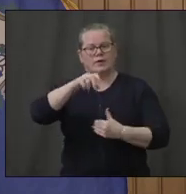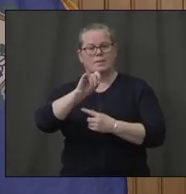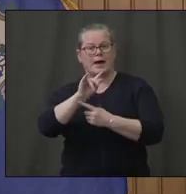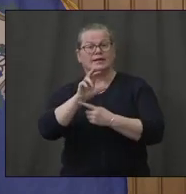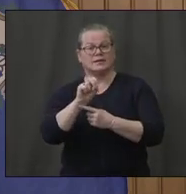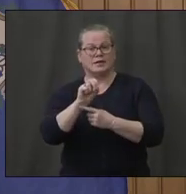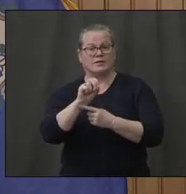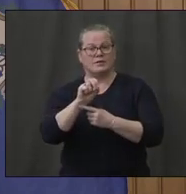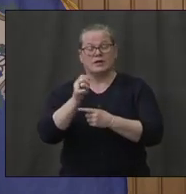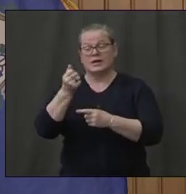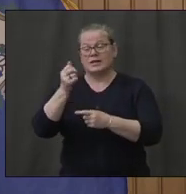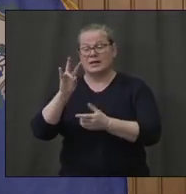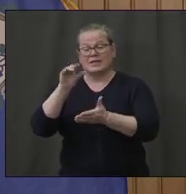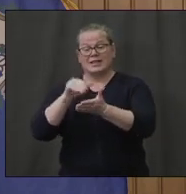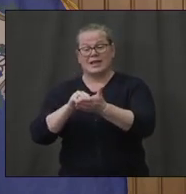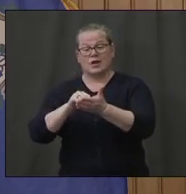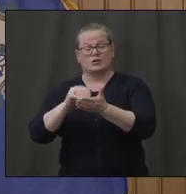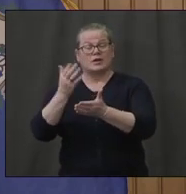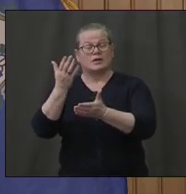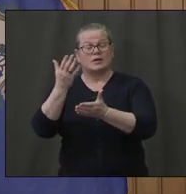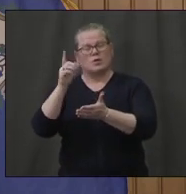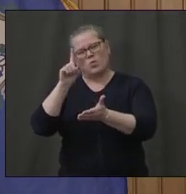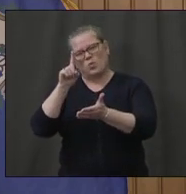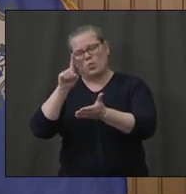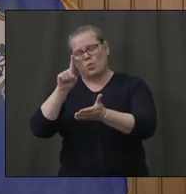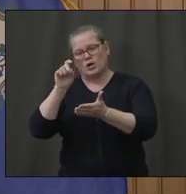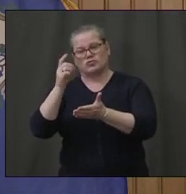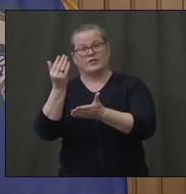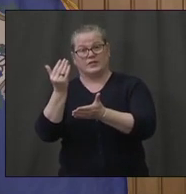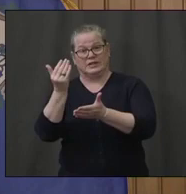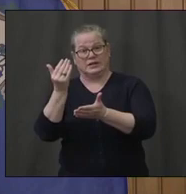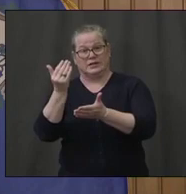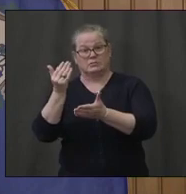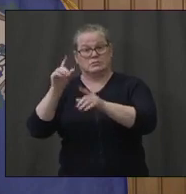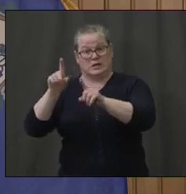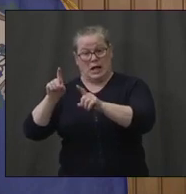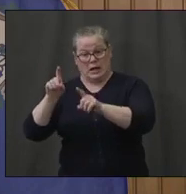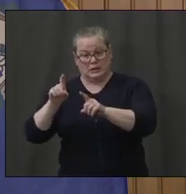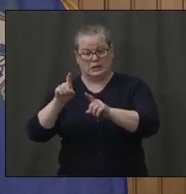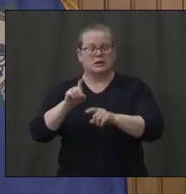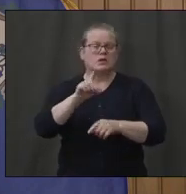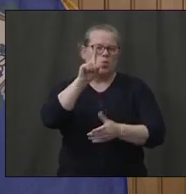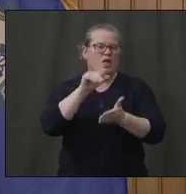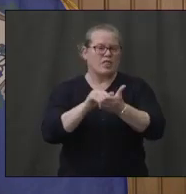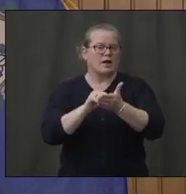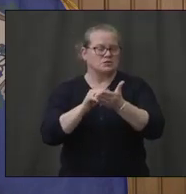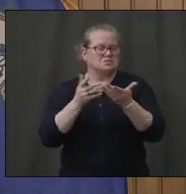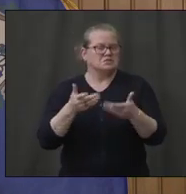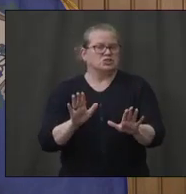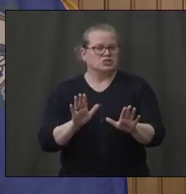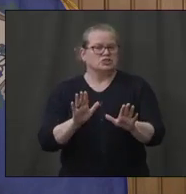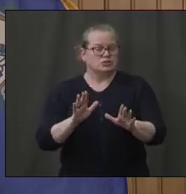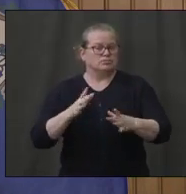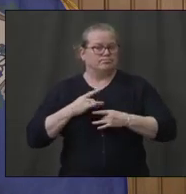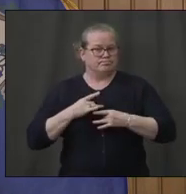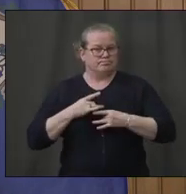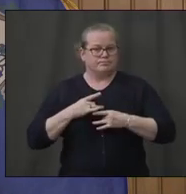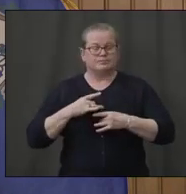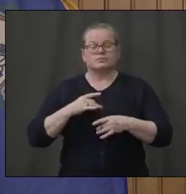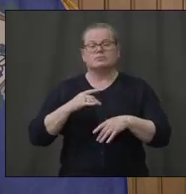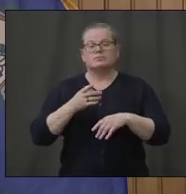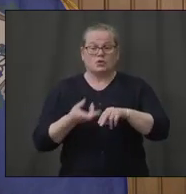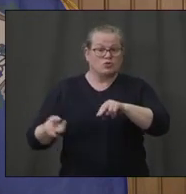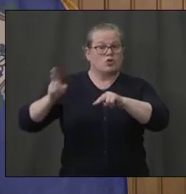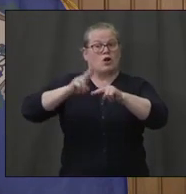what that means is our number of positives went up about 29%, which is probably more than we've seen in the past. And